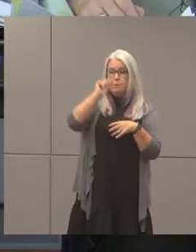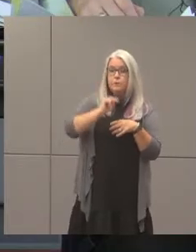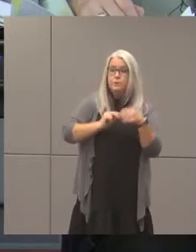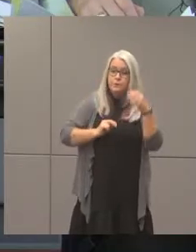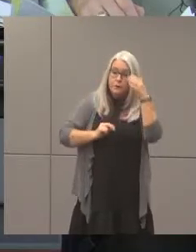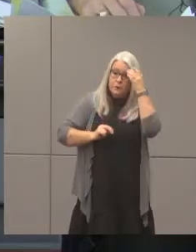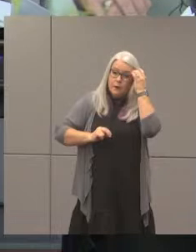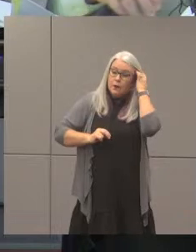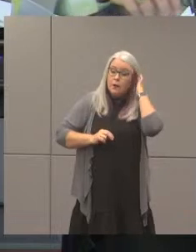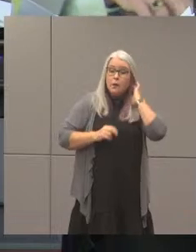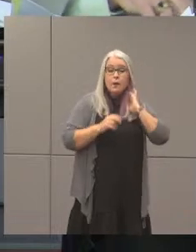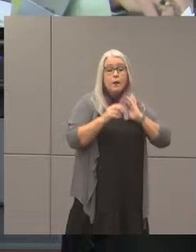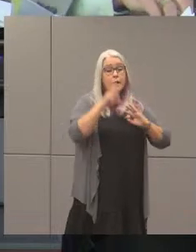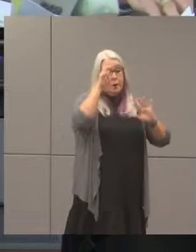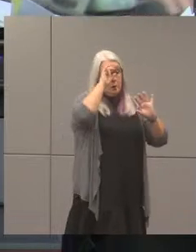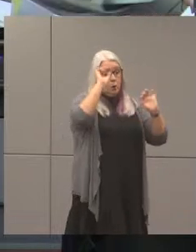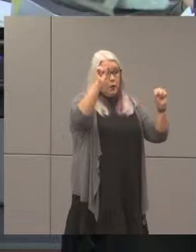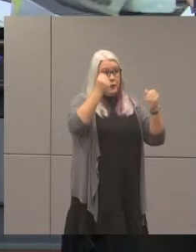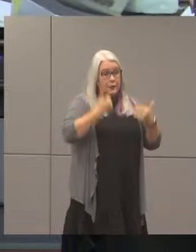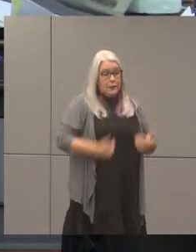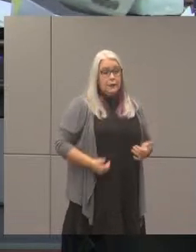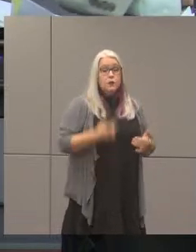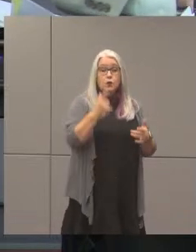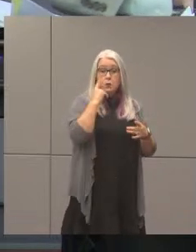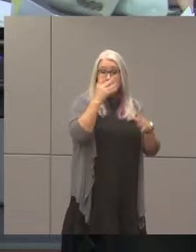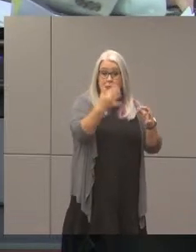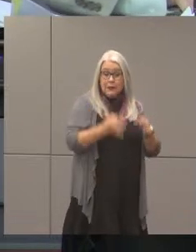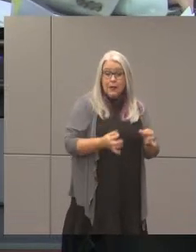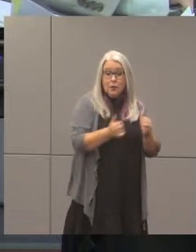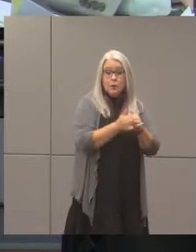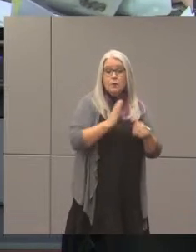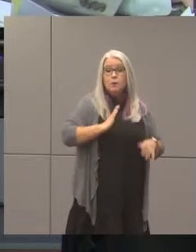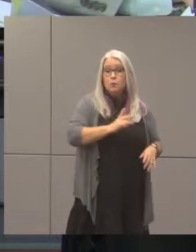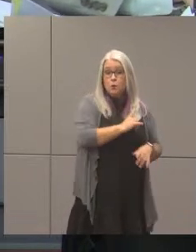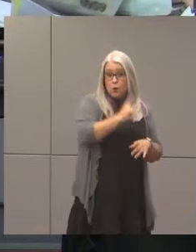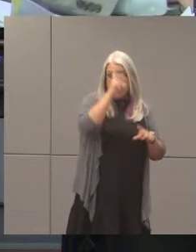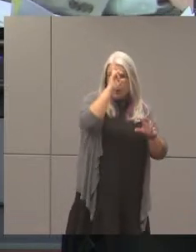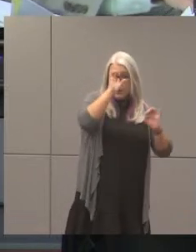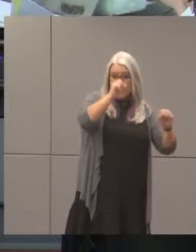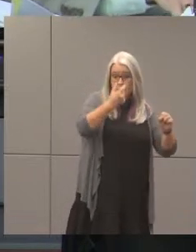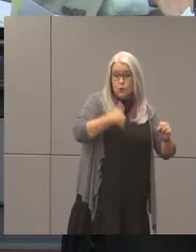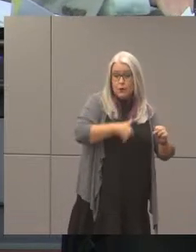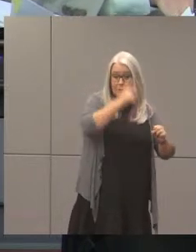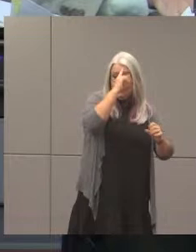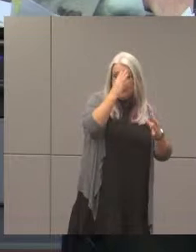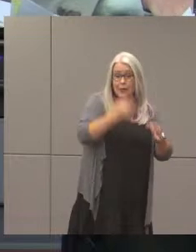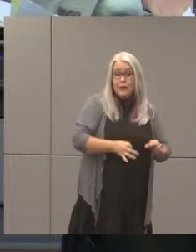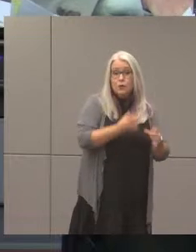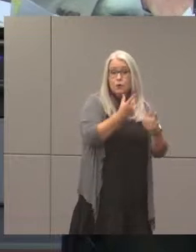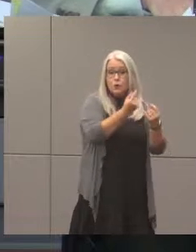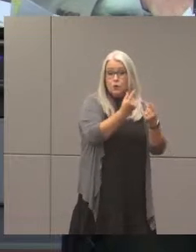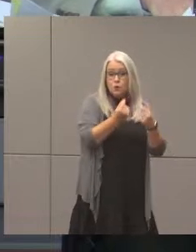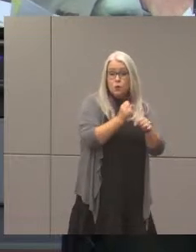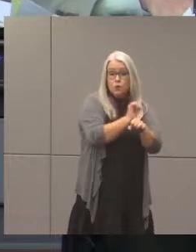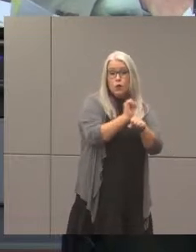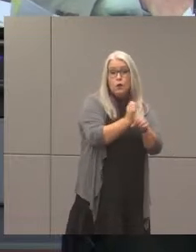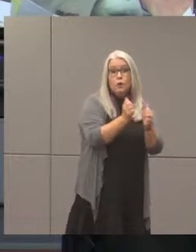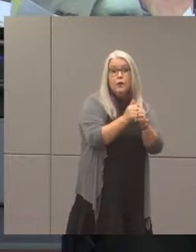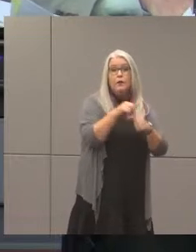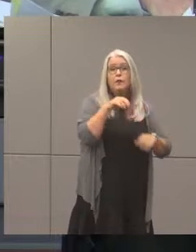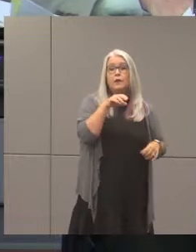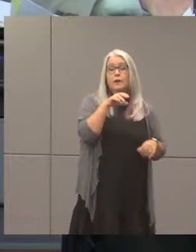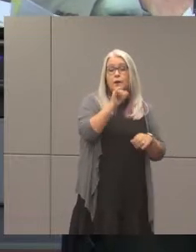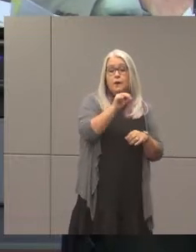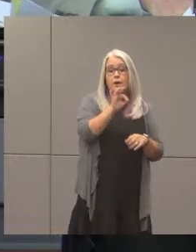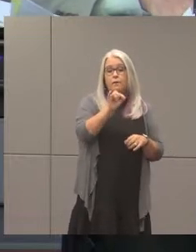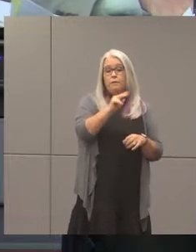So it was decided with the board president that it would be better to work with the affinity group of the